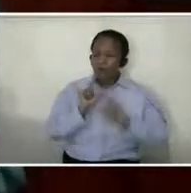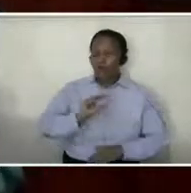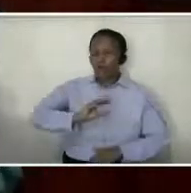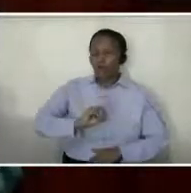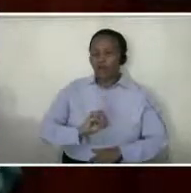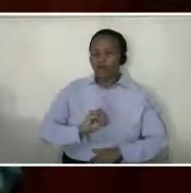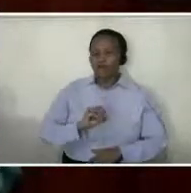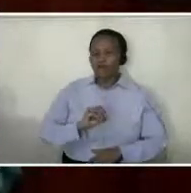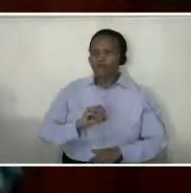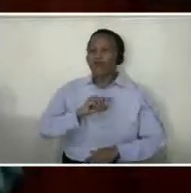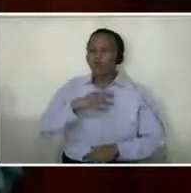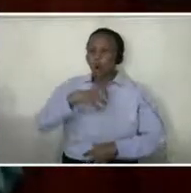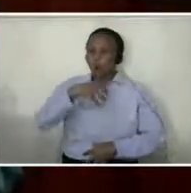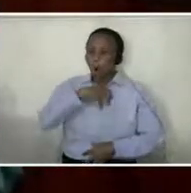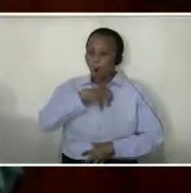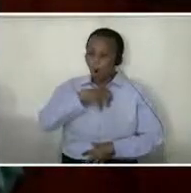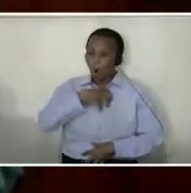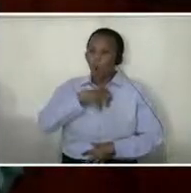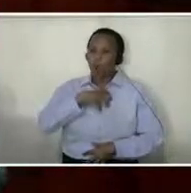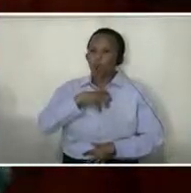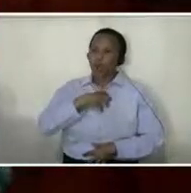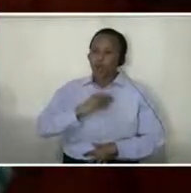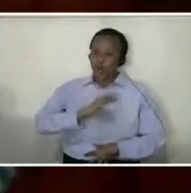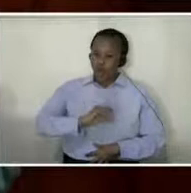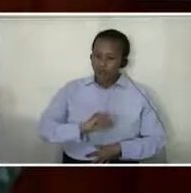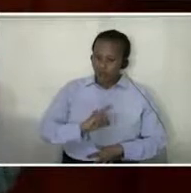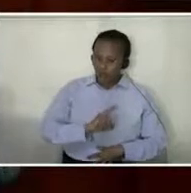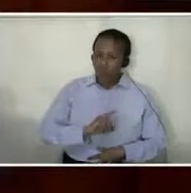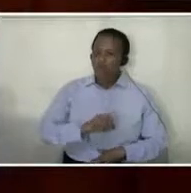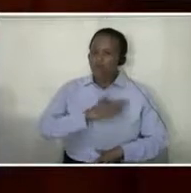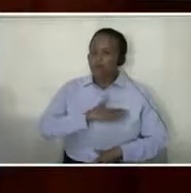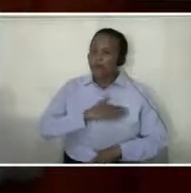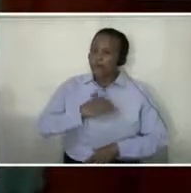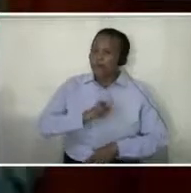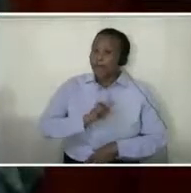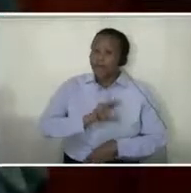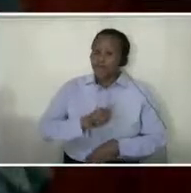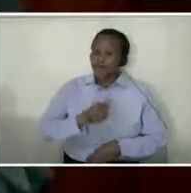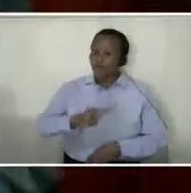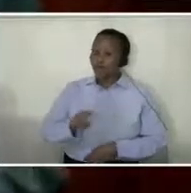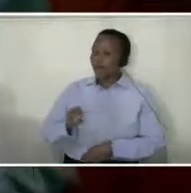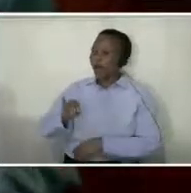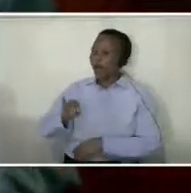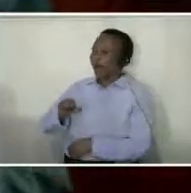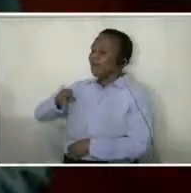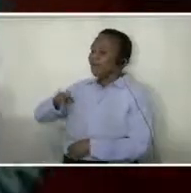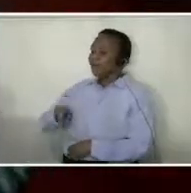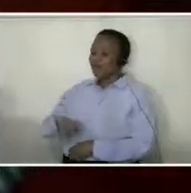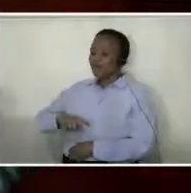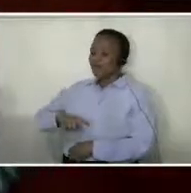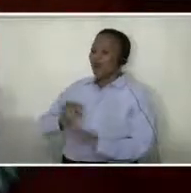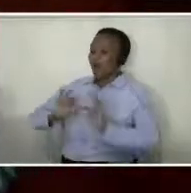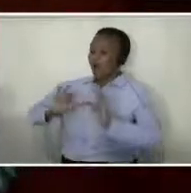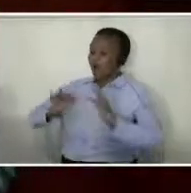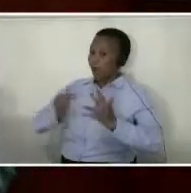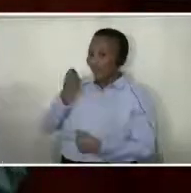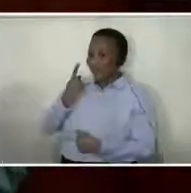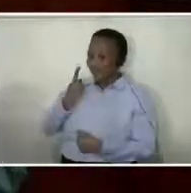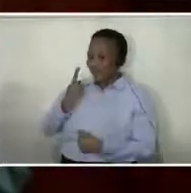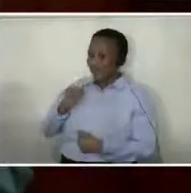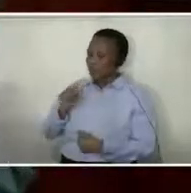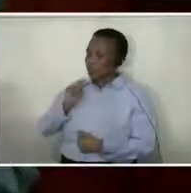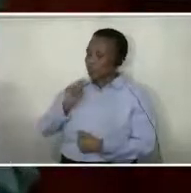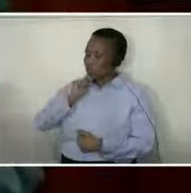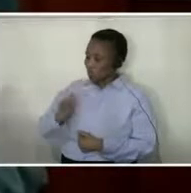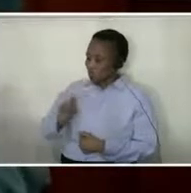own inflicted pain on the IFP, on the very understanding that the NFP was born